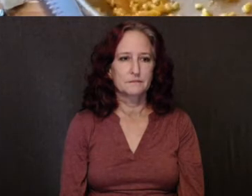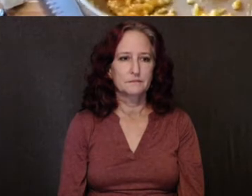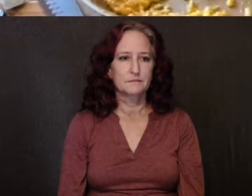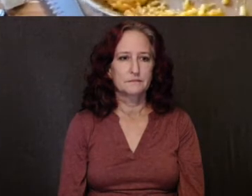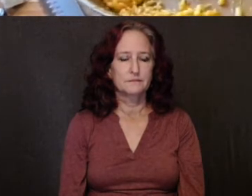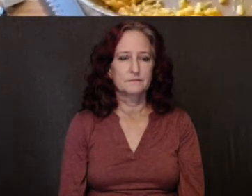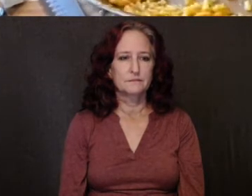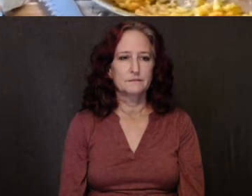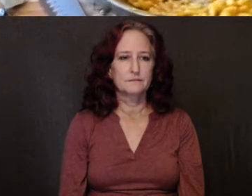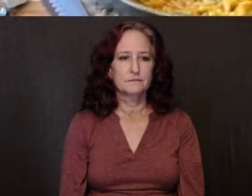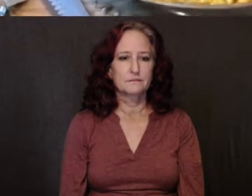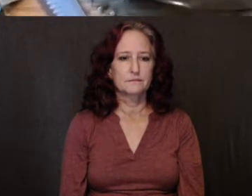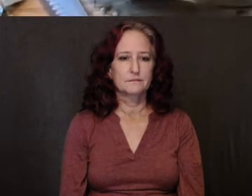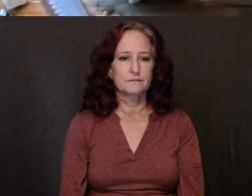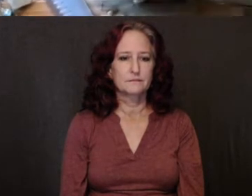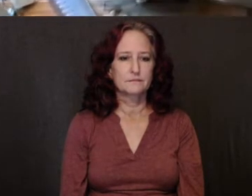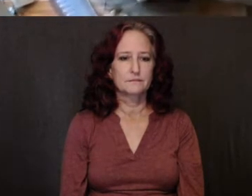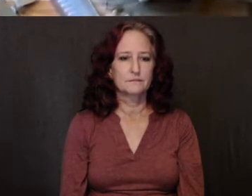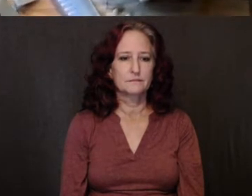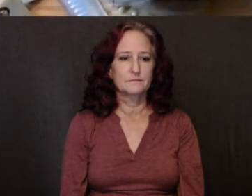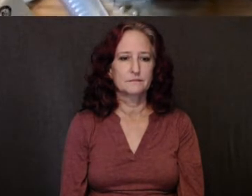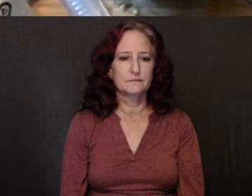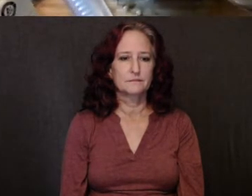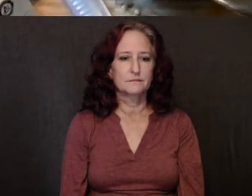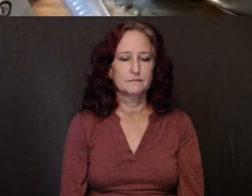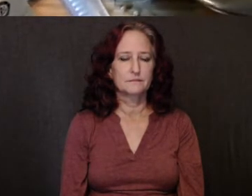some microgreens over there. Yes.